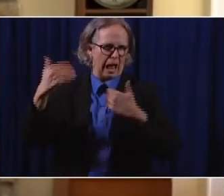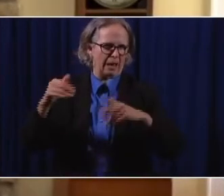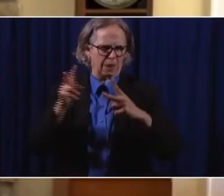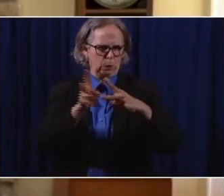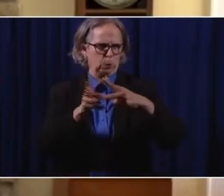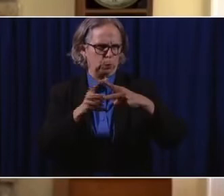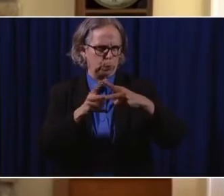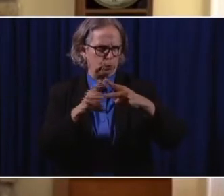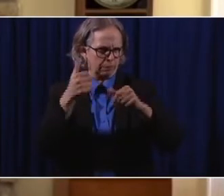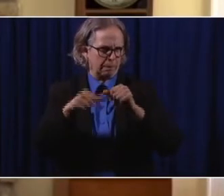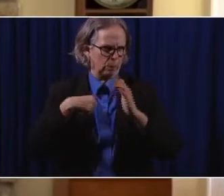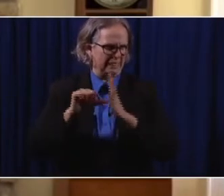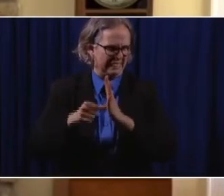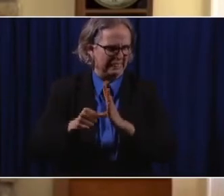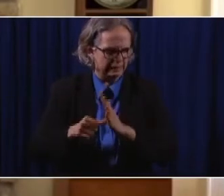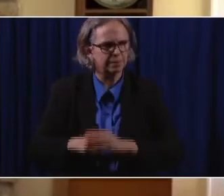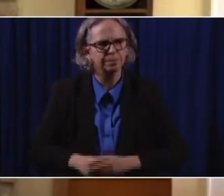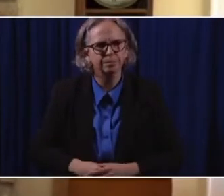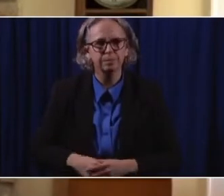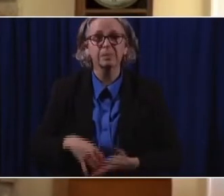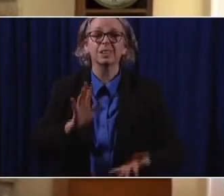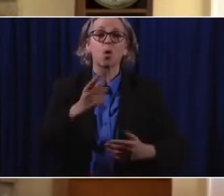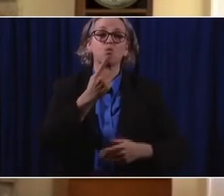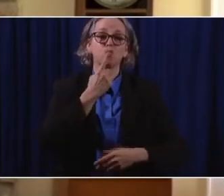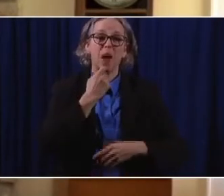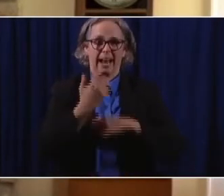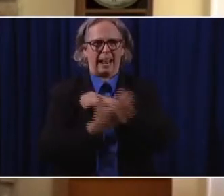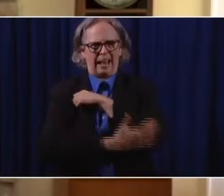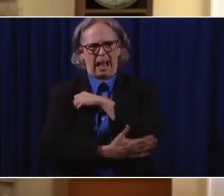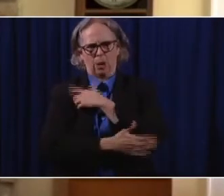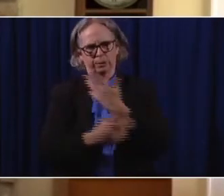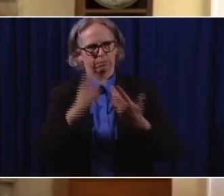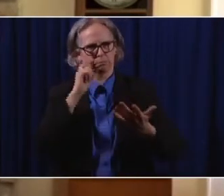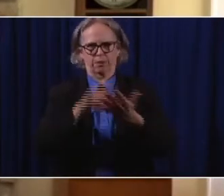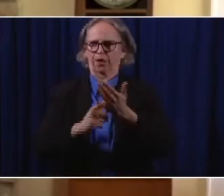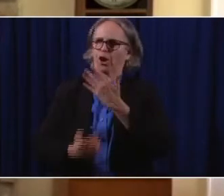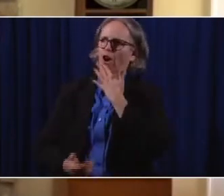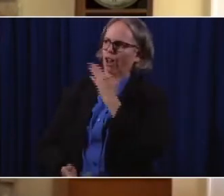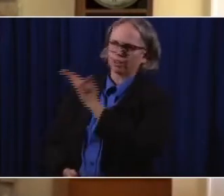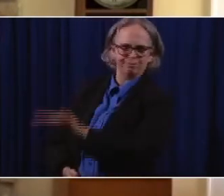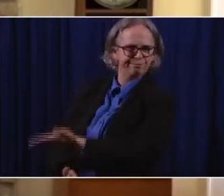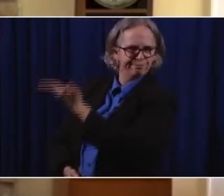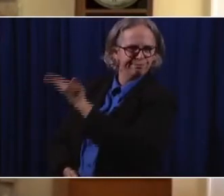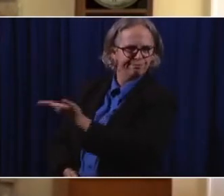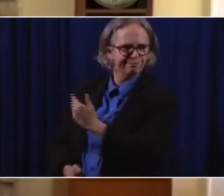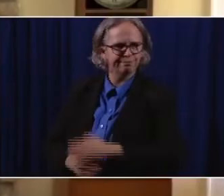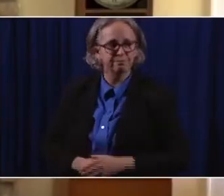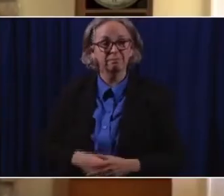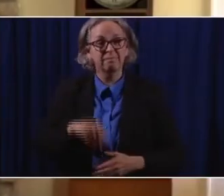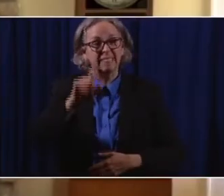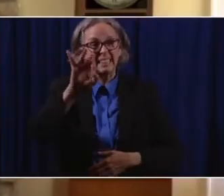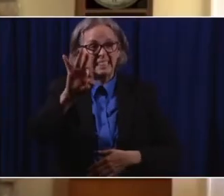the red counties, you can see, if it's a high incidence level,